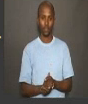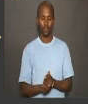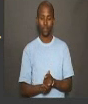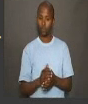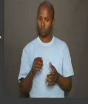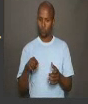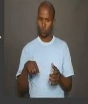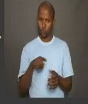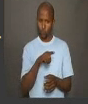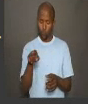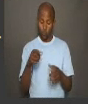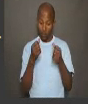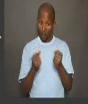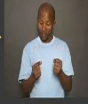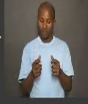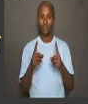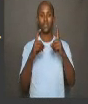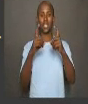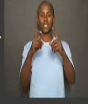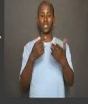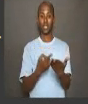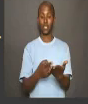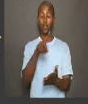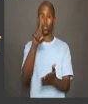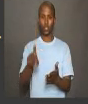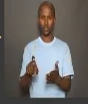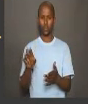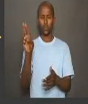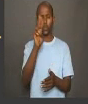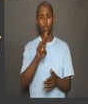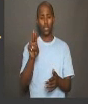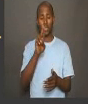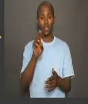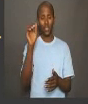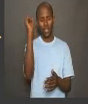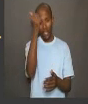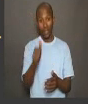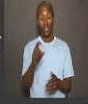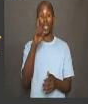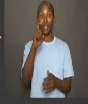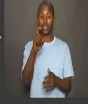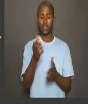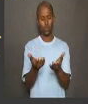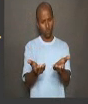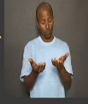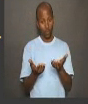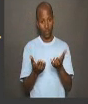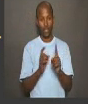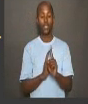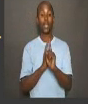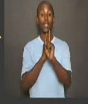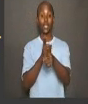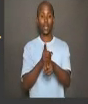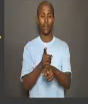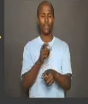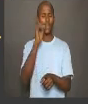You can test this equation using any x you wish, and the answer